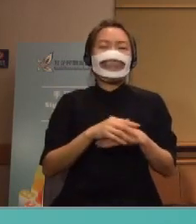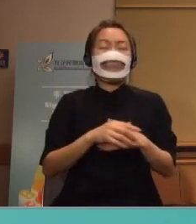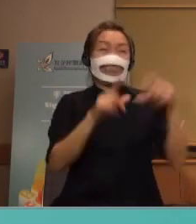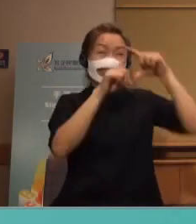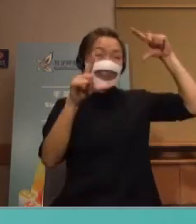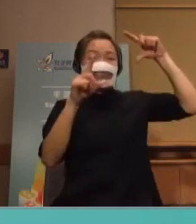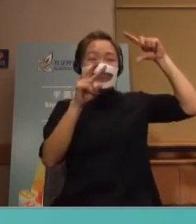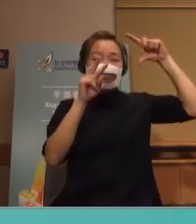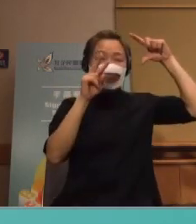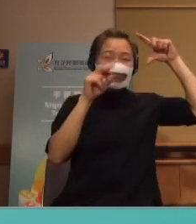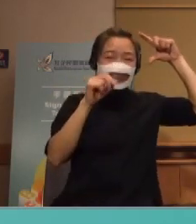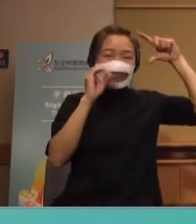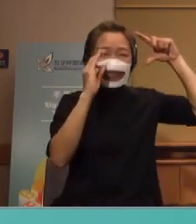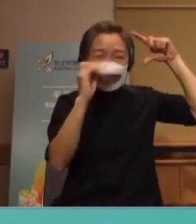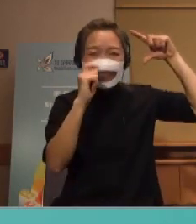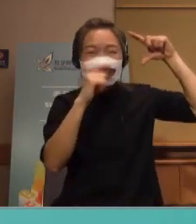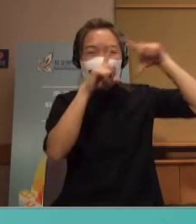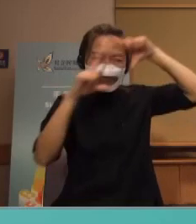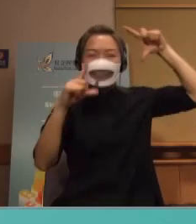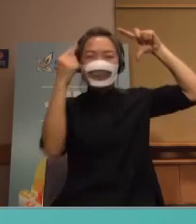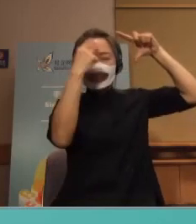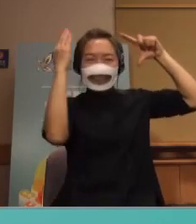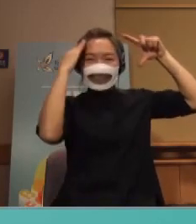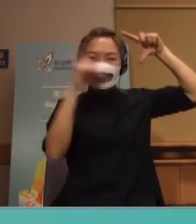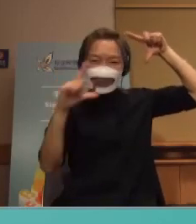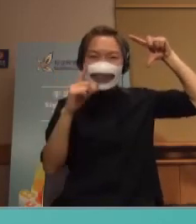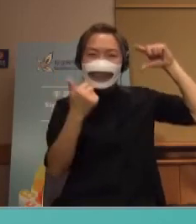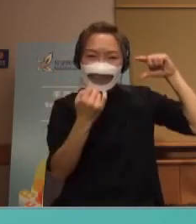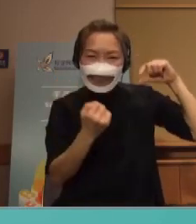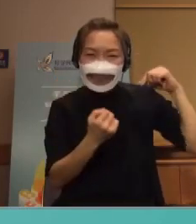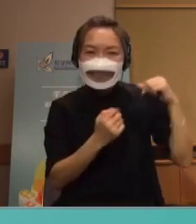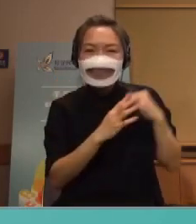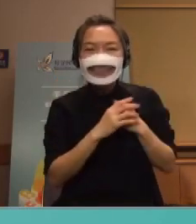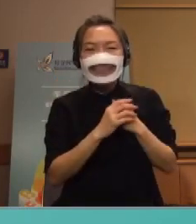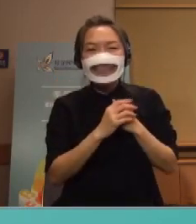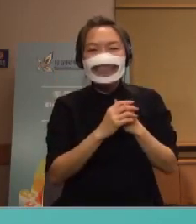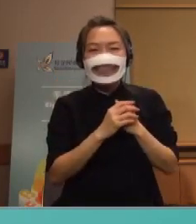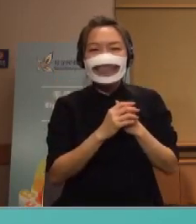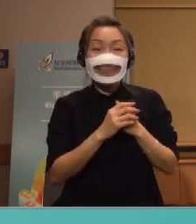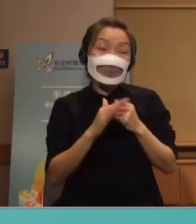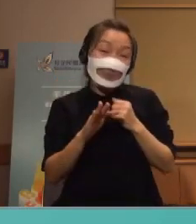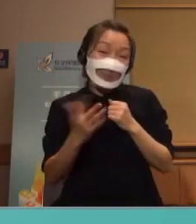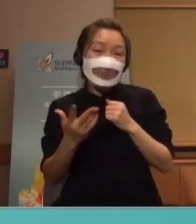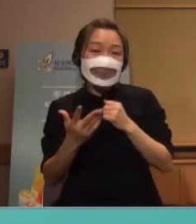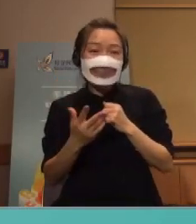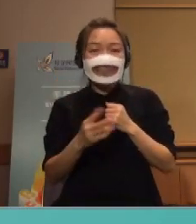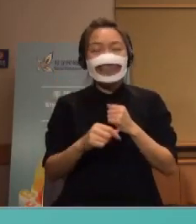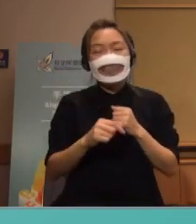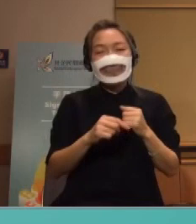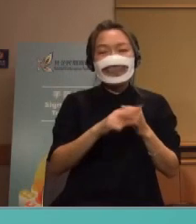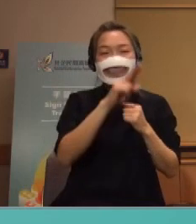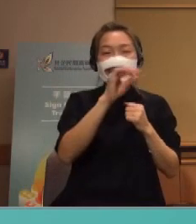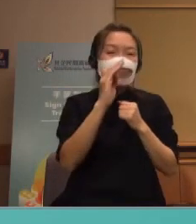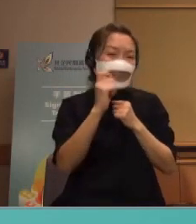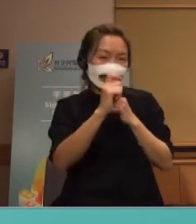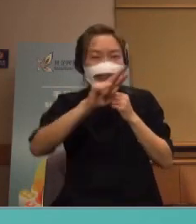JPEG. So we're basically letting people to turn their NFT into a JPEG, no values, but it's fun. So we give you a new trace, you